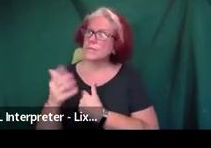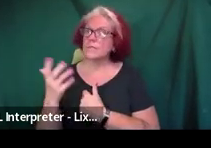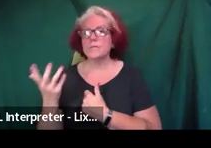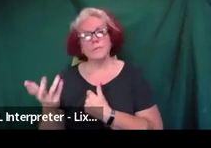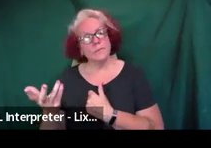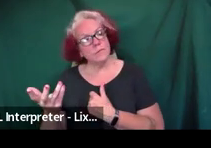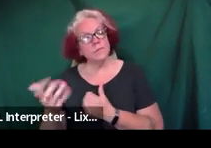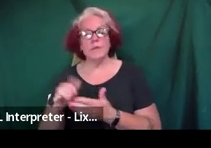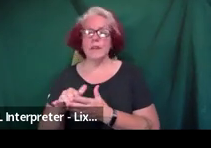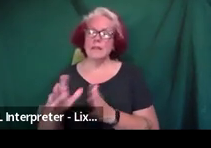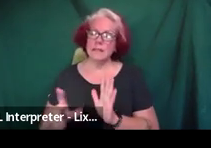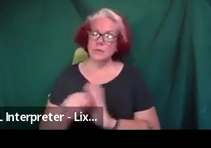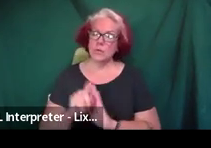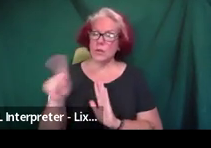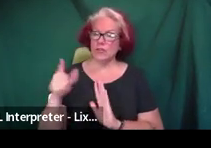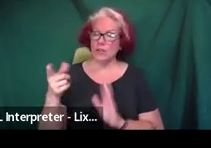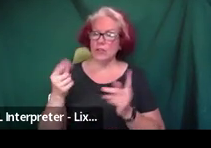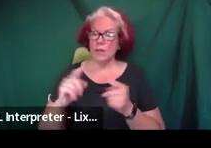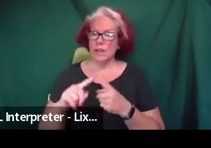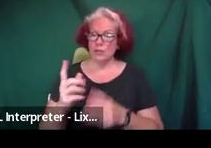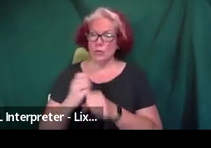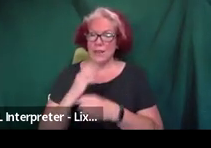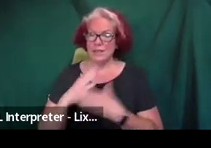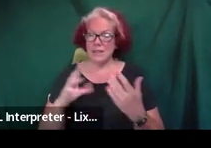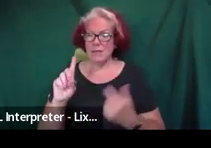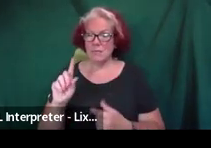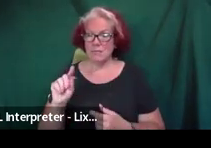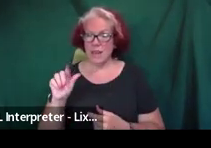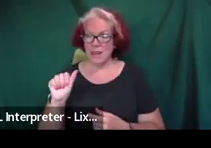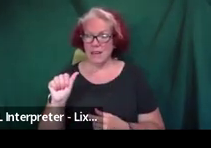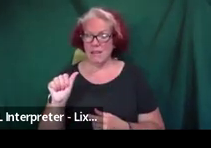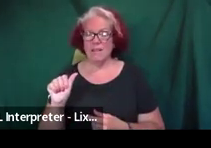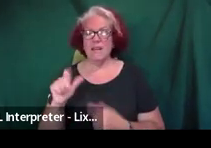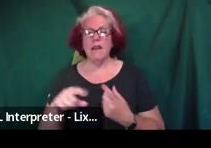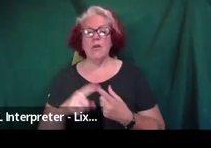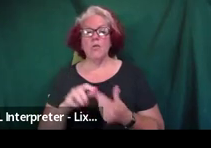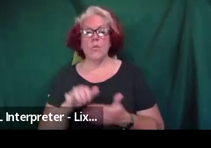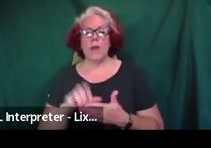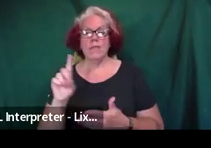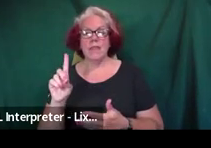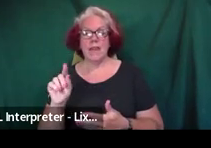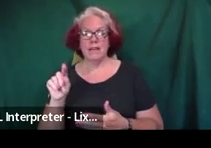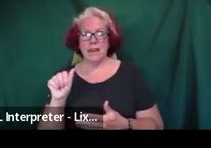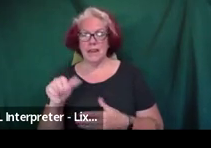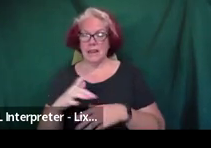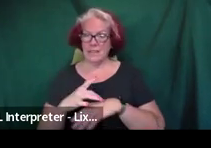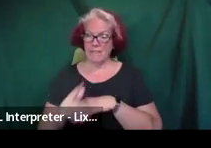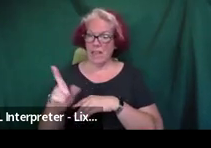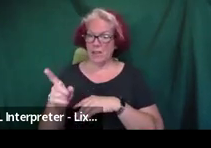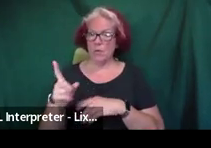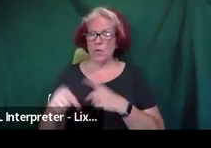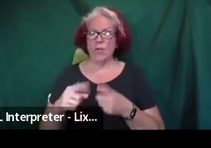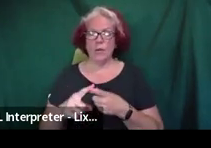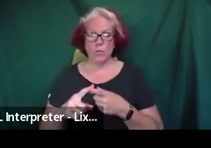at this point, just, you know, trying to get some data. And once that data is available, then we'll be